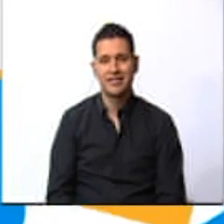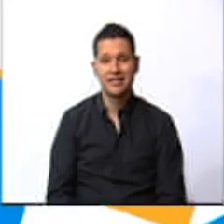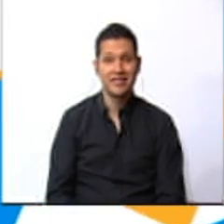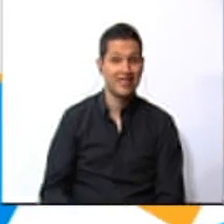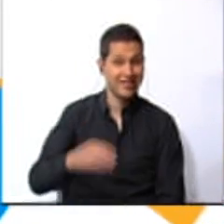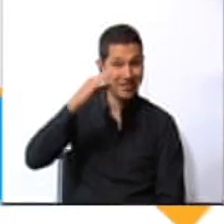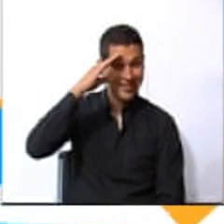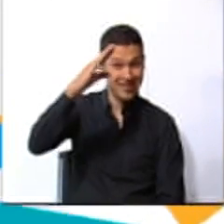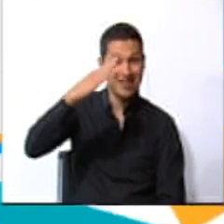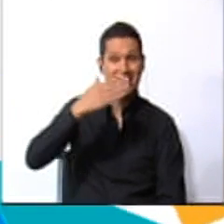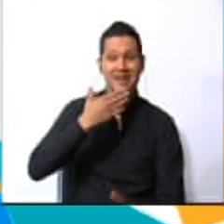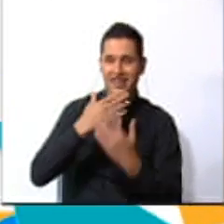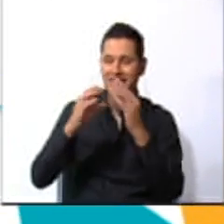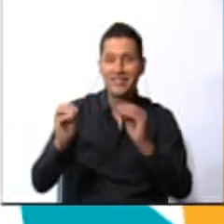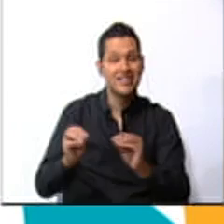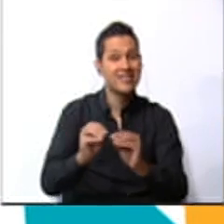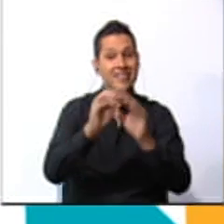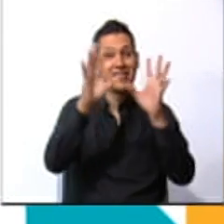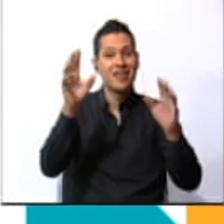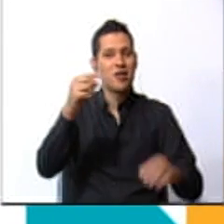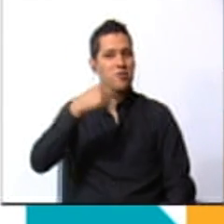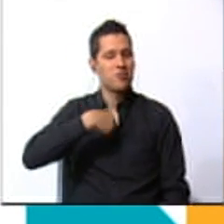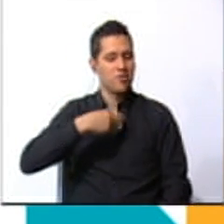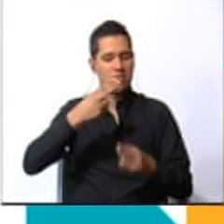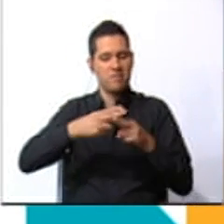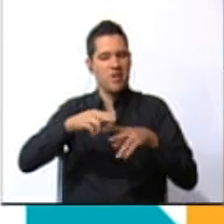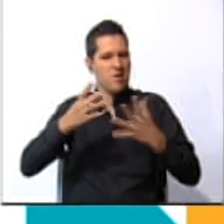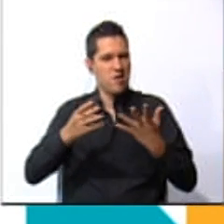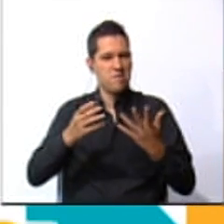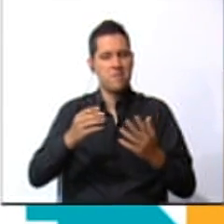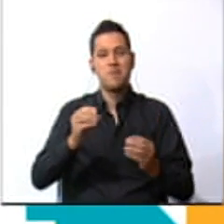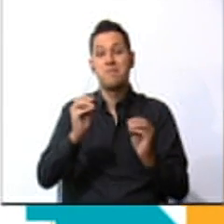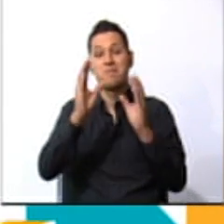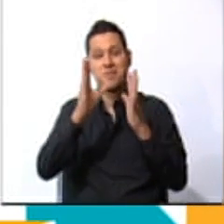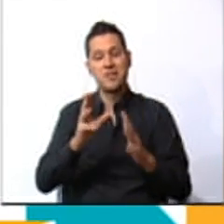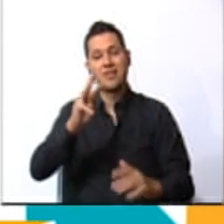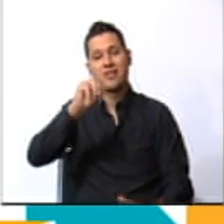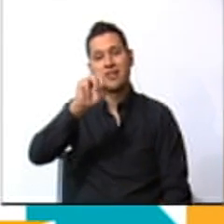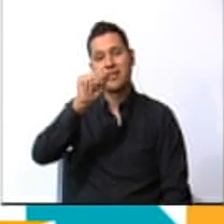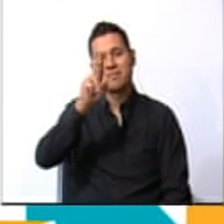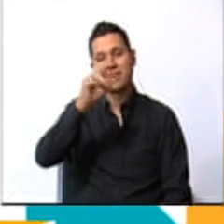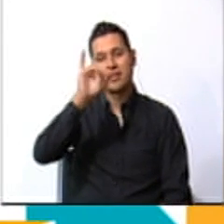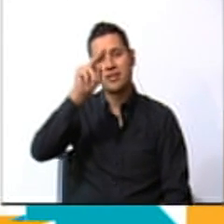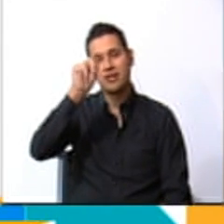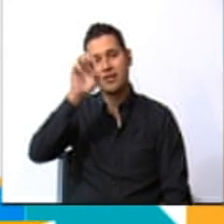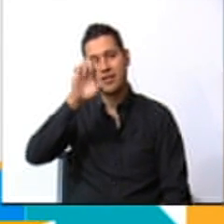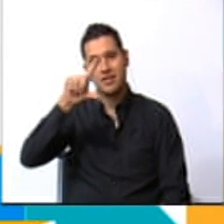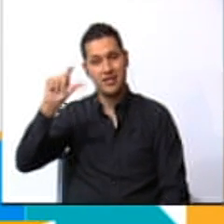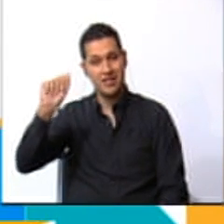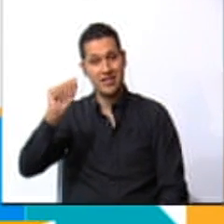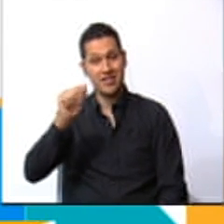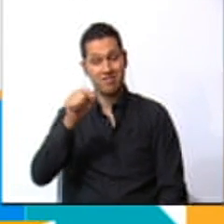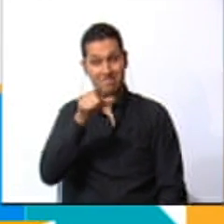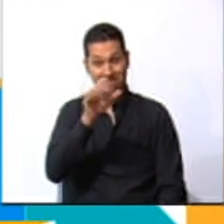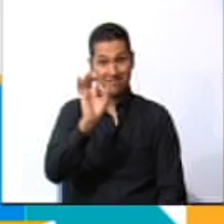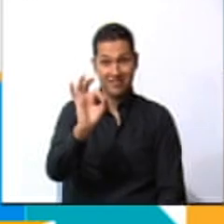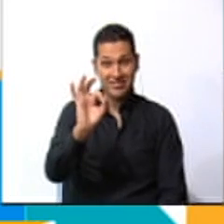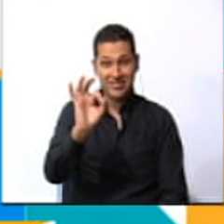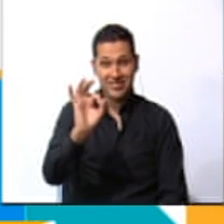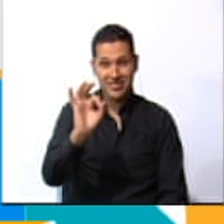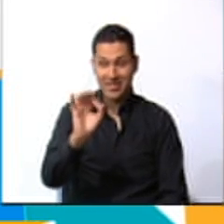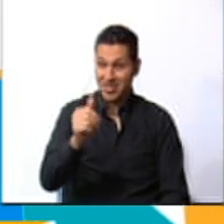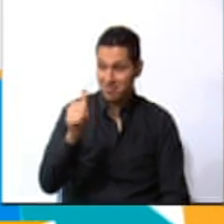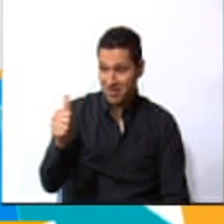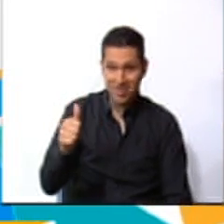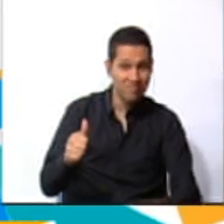Good morning. My name is teacher Marianella. How are you today?